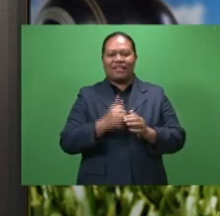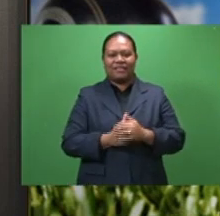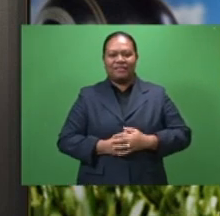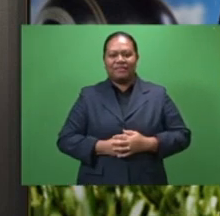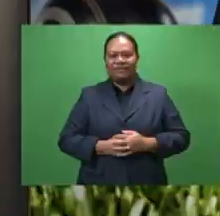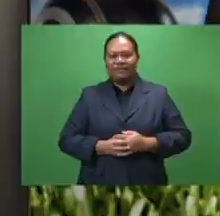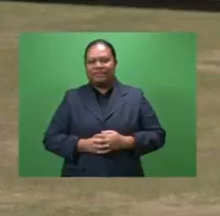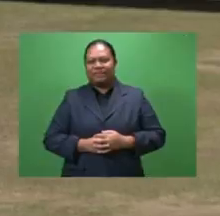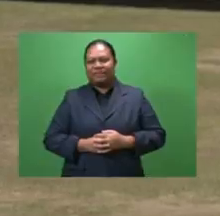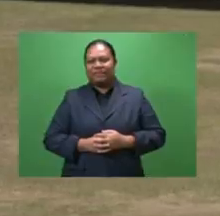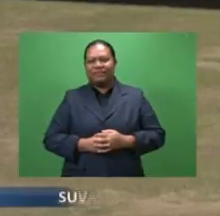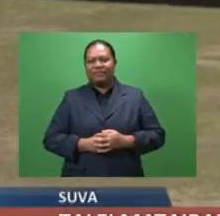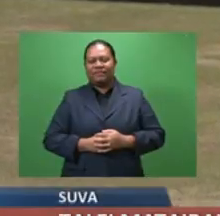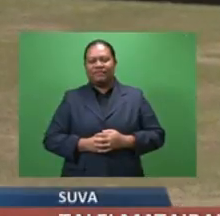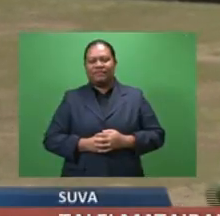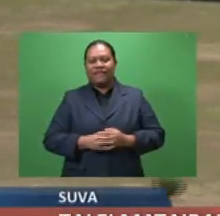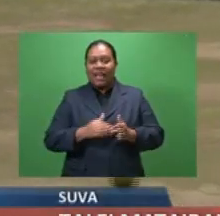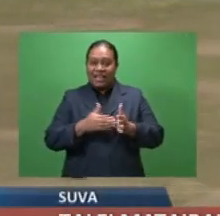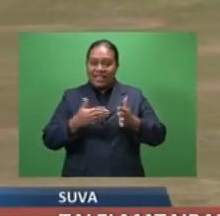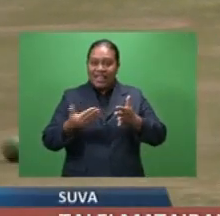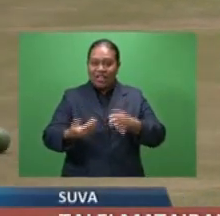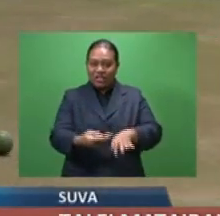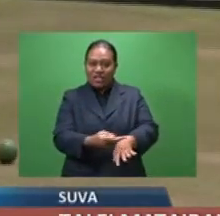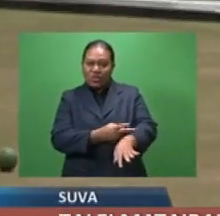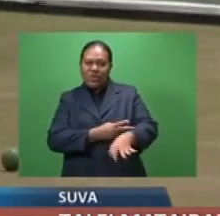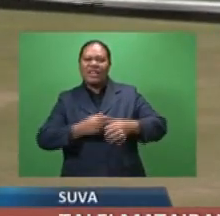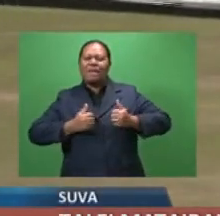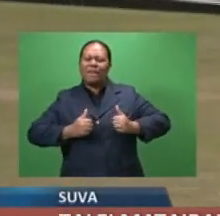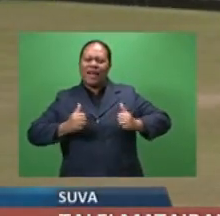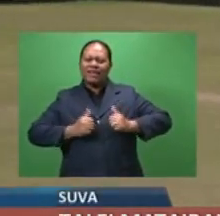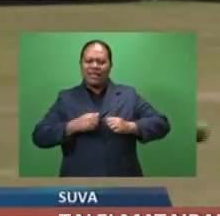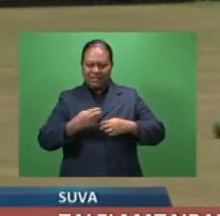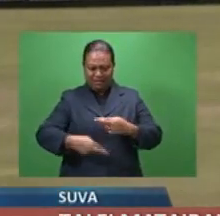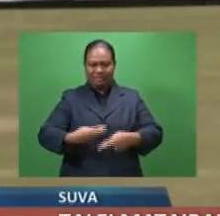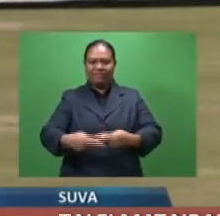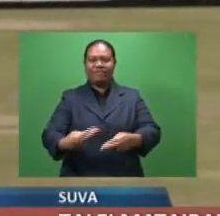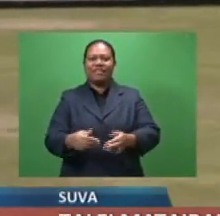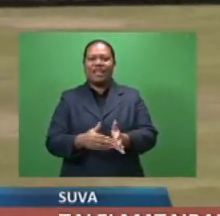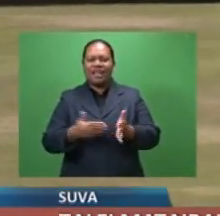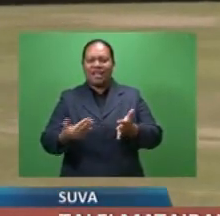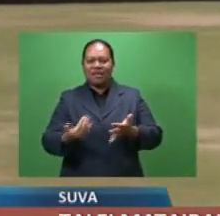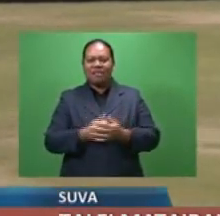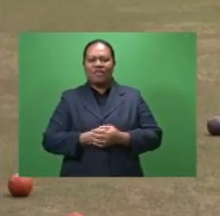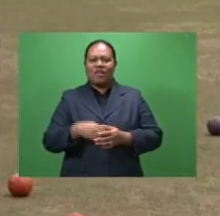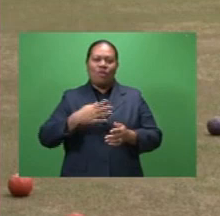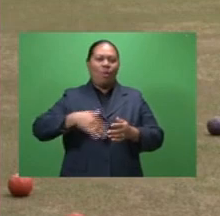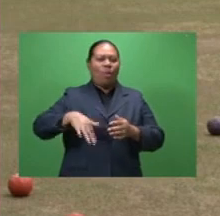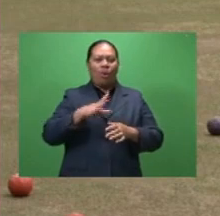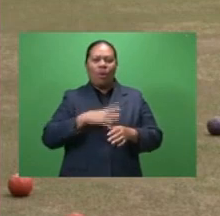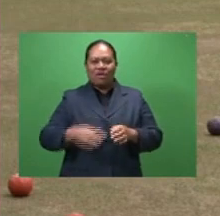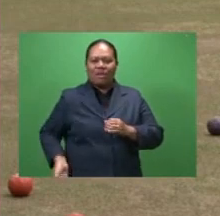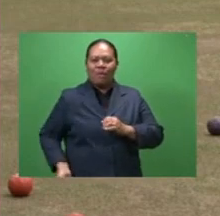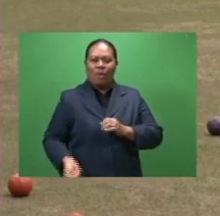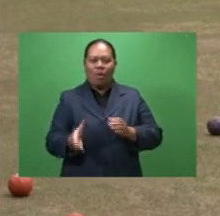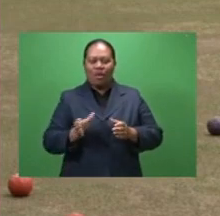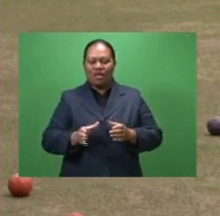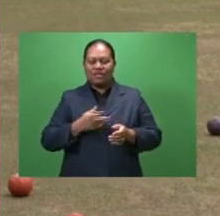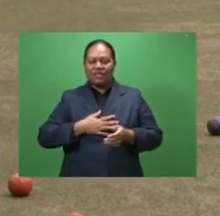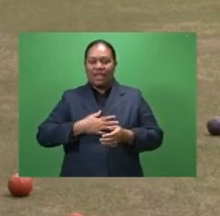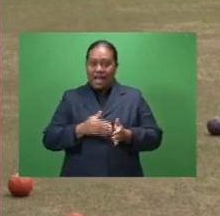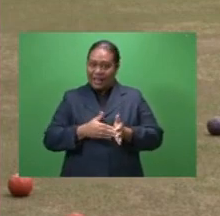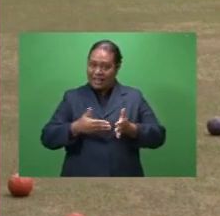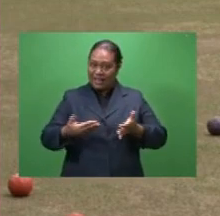story. Heading back to the greens and practicing rolls is first on the agenda for the bowlers. Bowlers right now, they